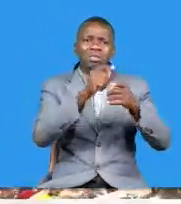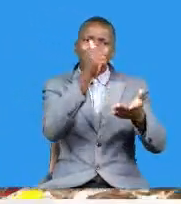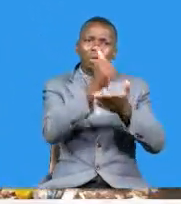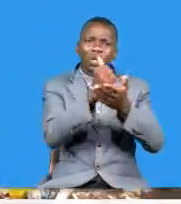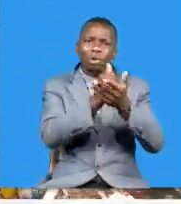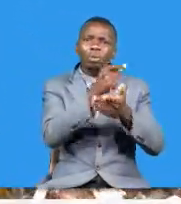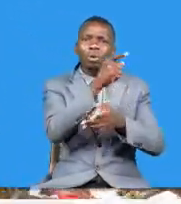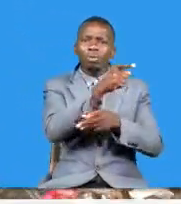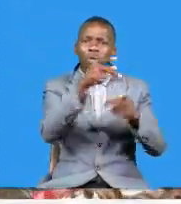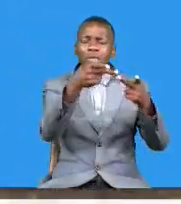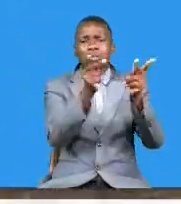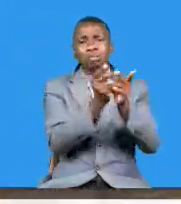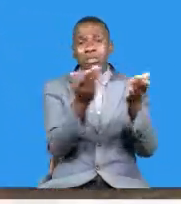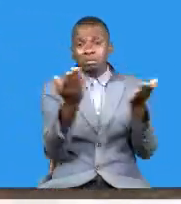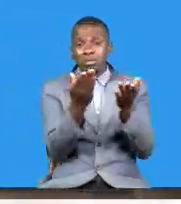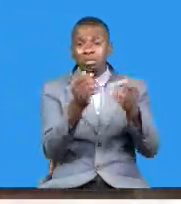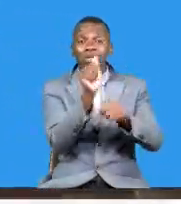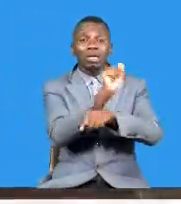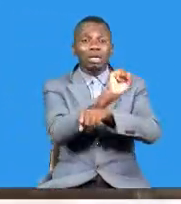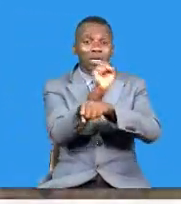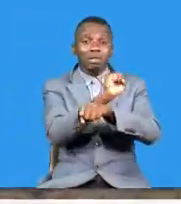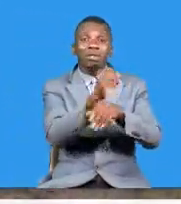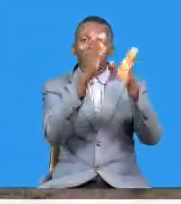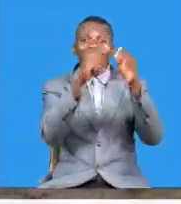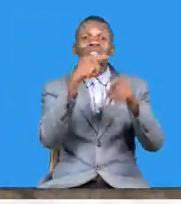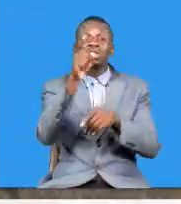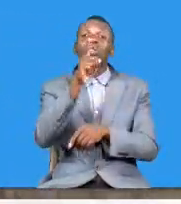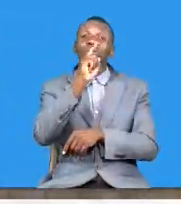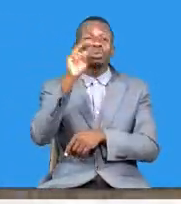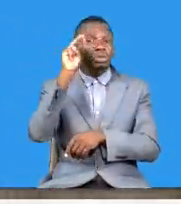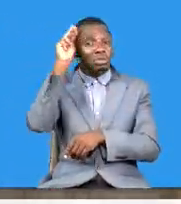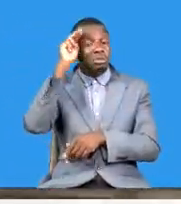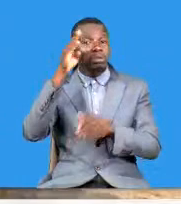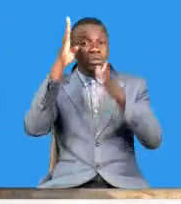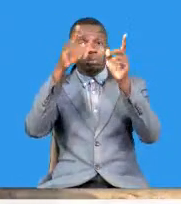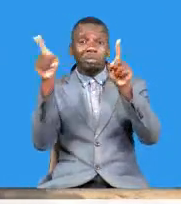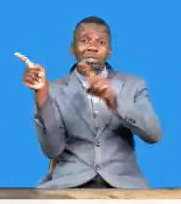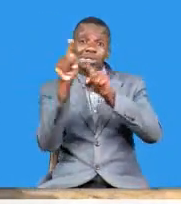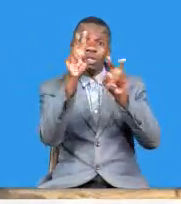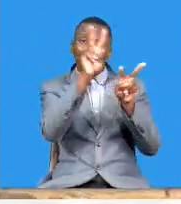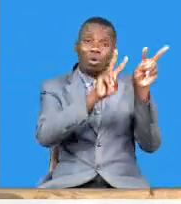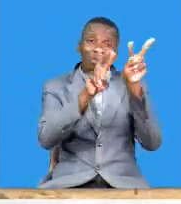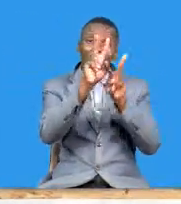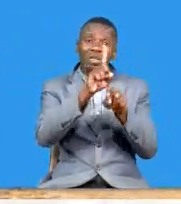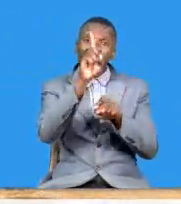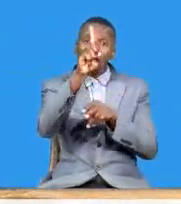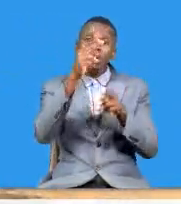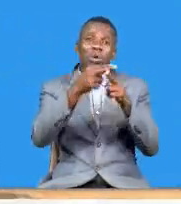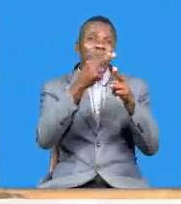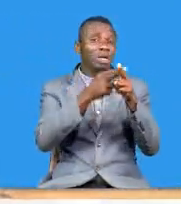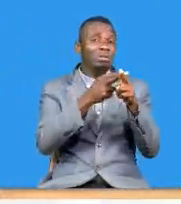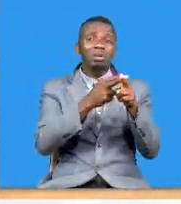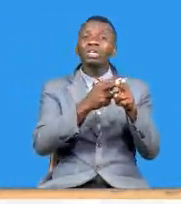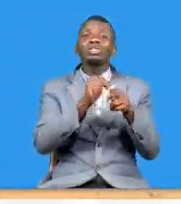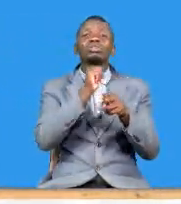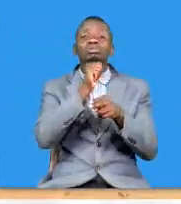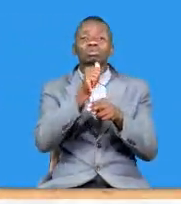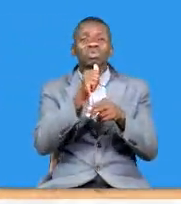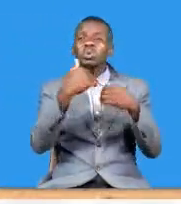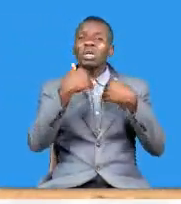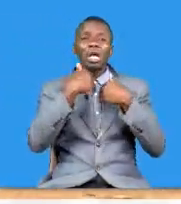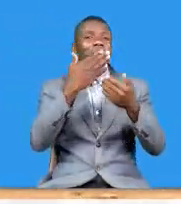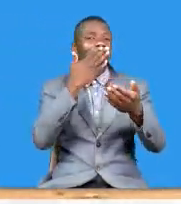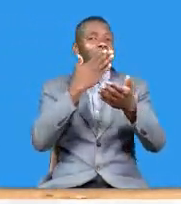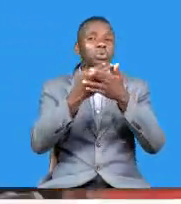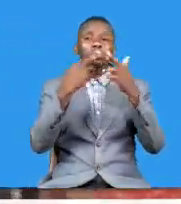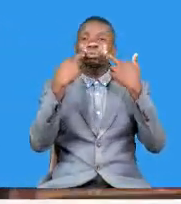The drivers stated that the visit by the Minister of Local Government, Gary Nkombo, about a month ago has equally not yielded any results, as Zambia